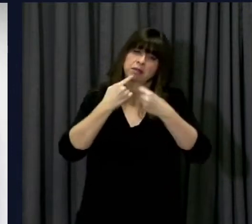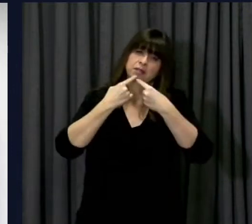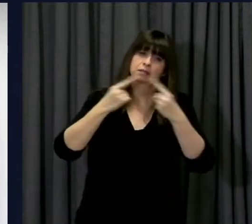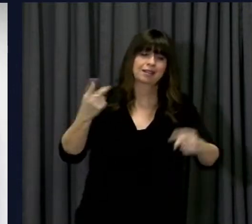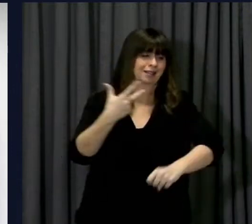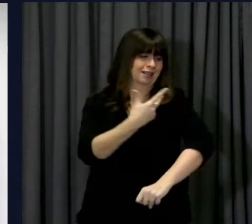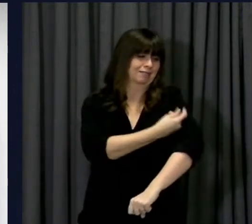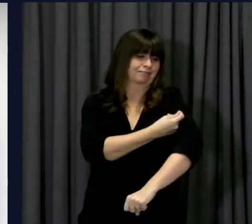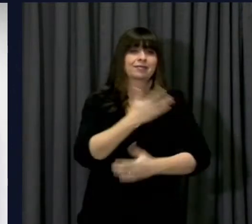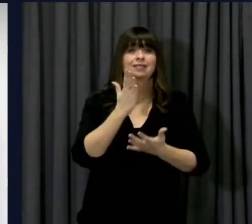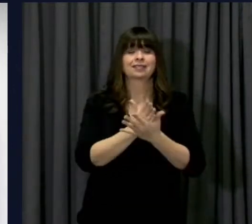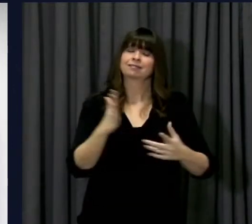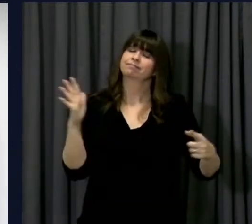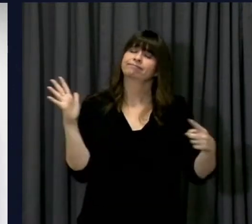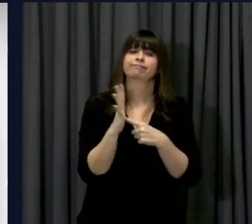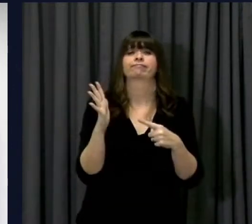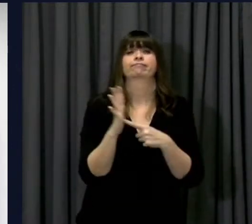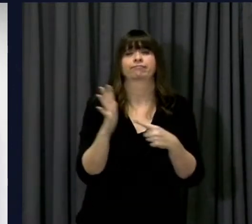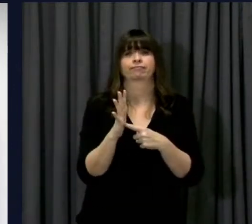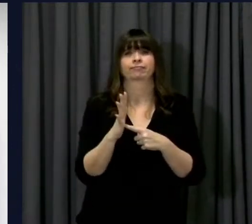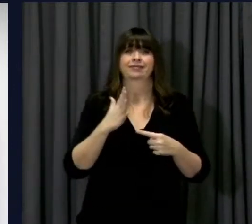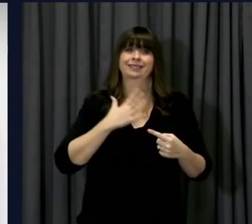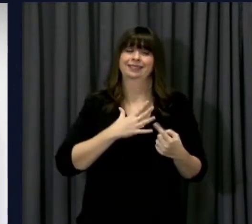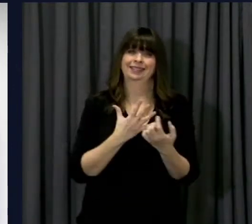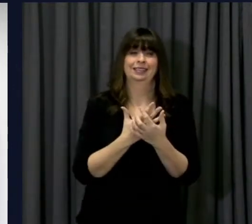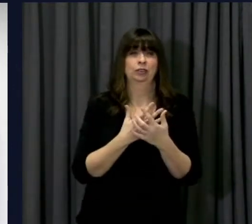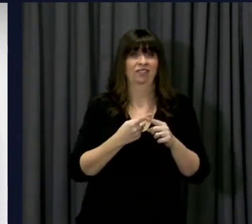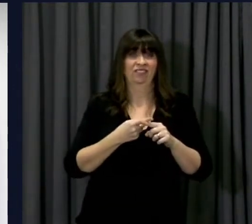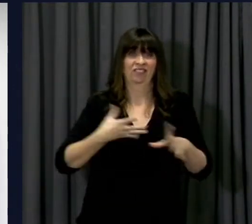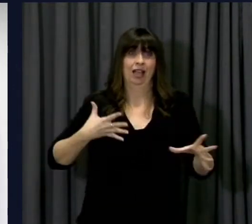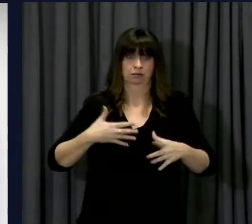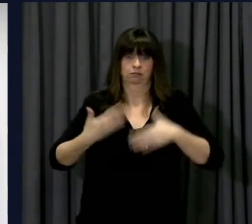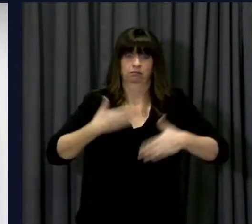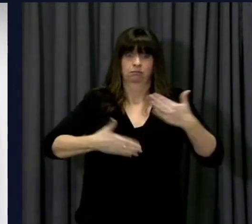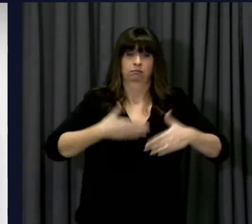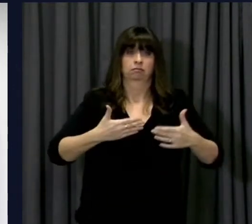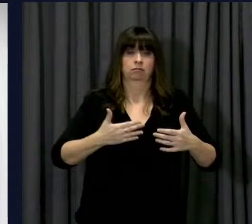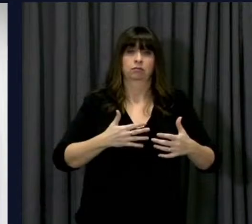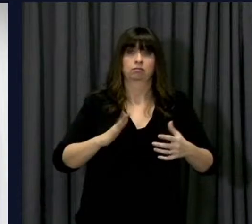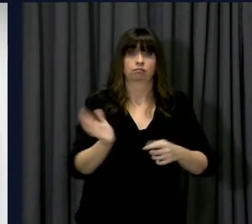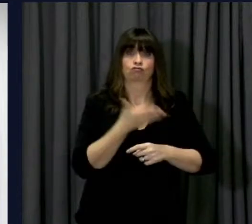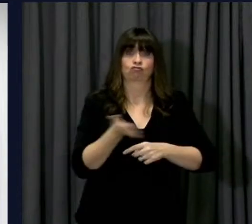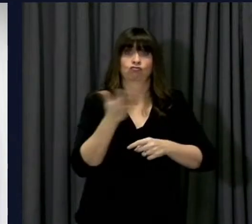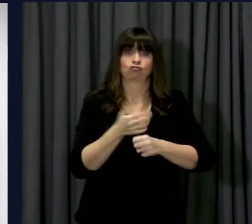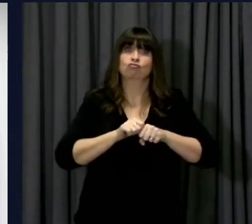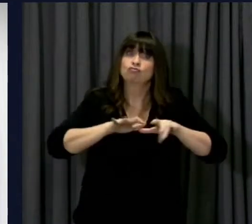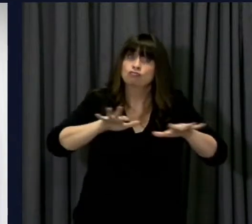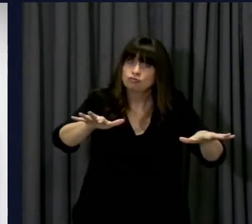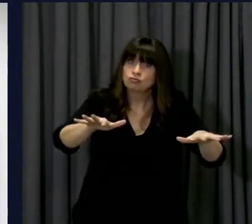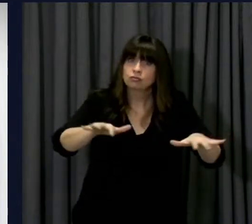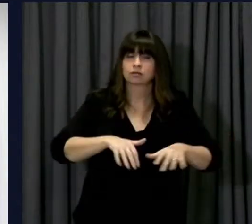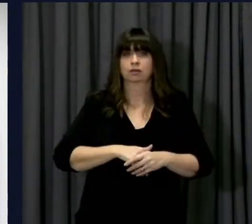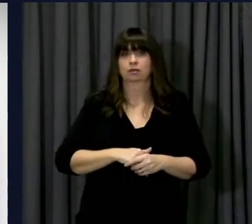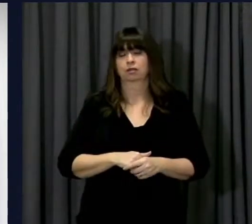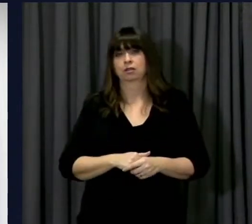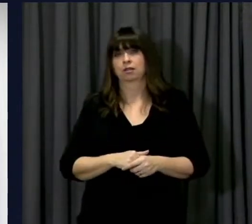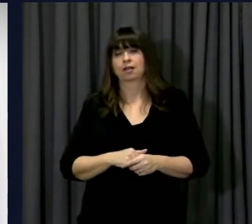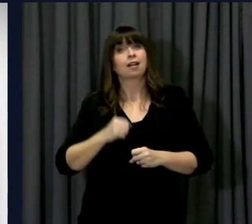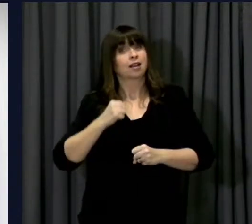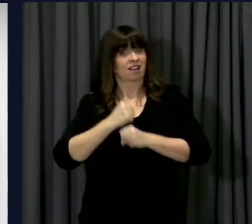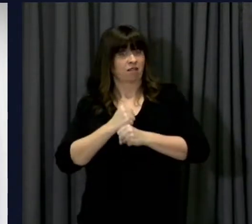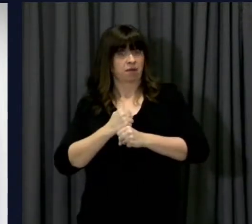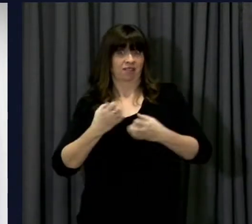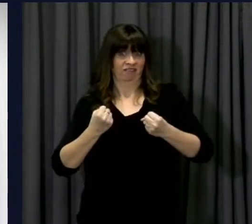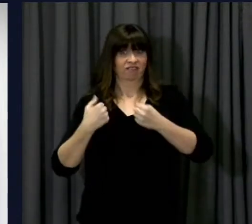vaccination programme, the importance of covering as many people as quickly as possible. The government, of course, we need to play our part,